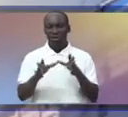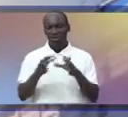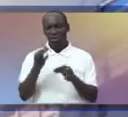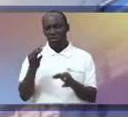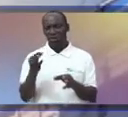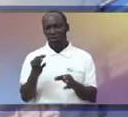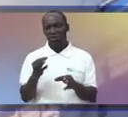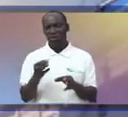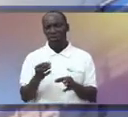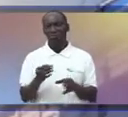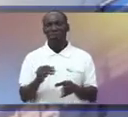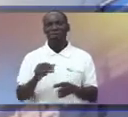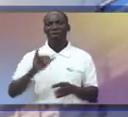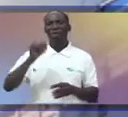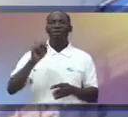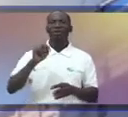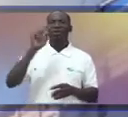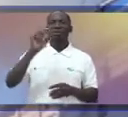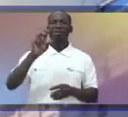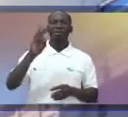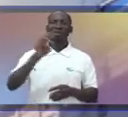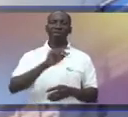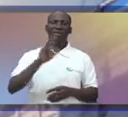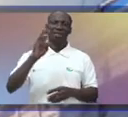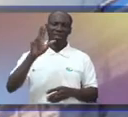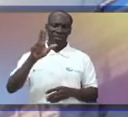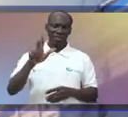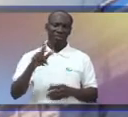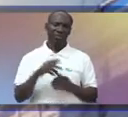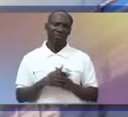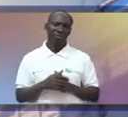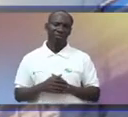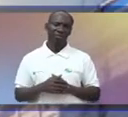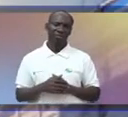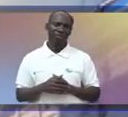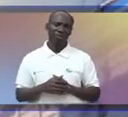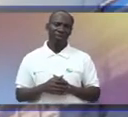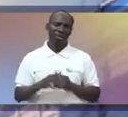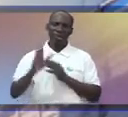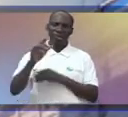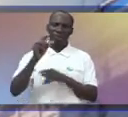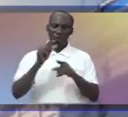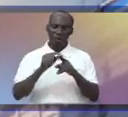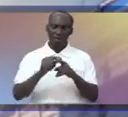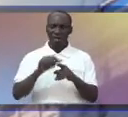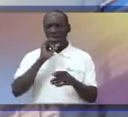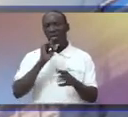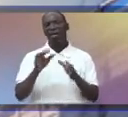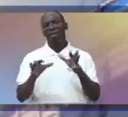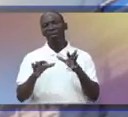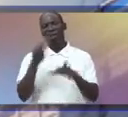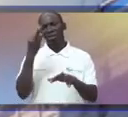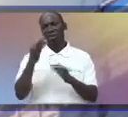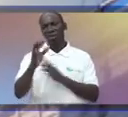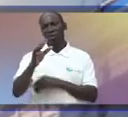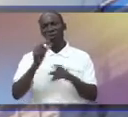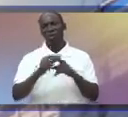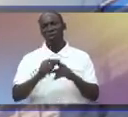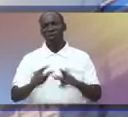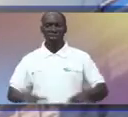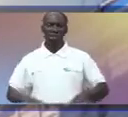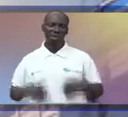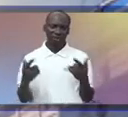6:63 ɔse nsɛm a maka mo no ɛyɛ honhom na ɛyɛ nkwa nti sɛ wote asɛm yi na woma wo ho kwan sɛ yɛmmɔ w' asu